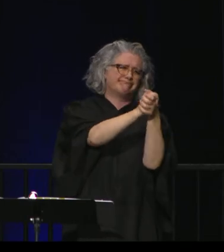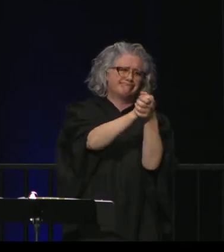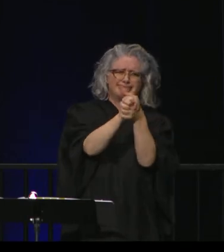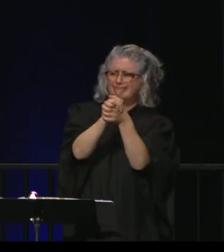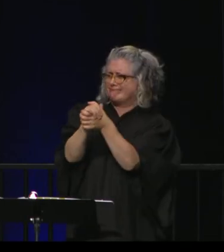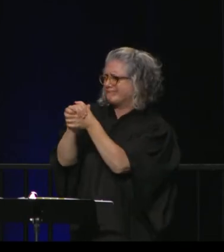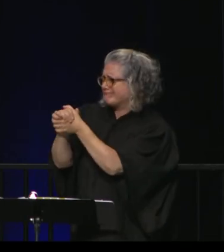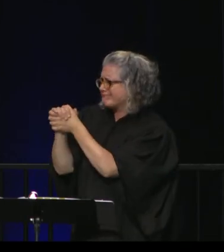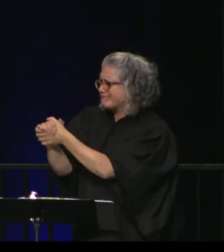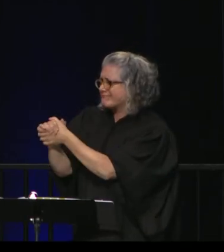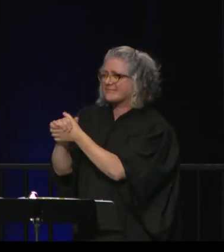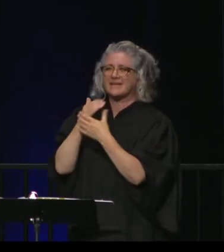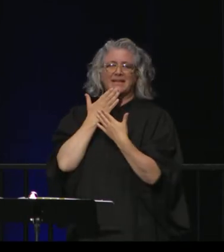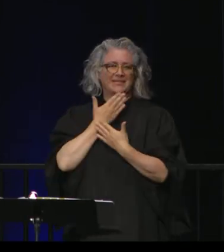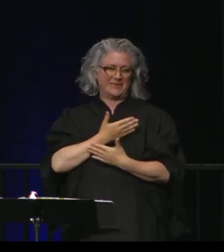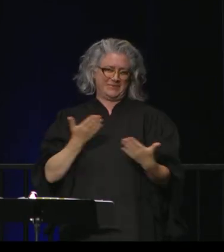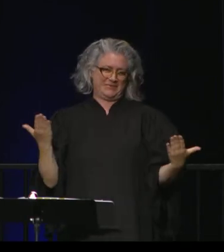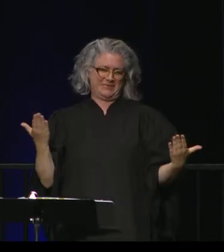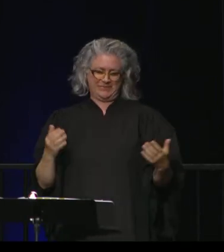Congratulations. Thank you.